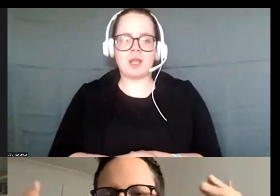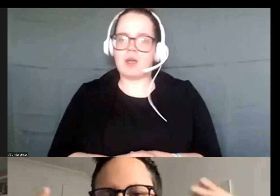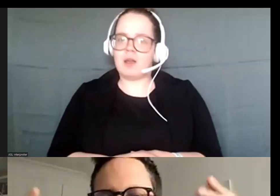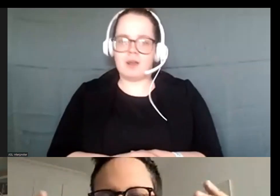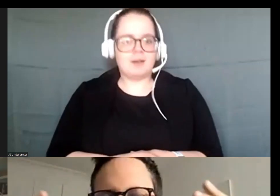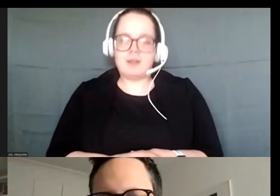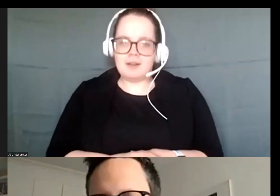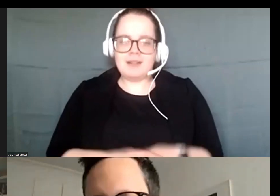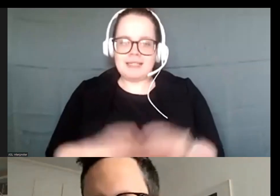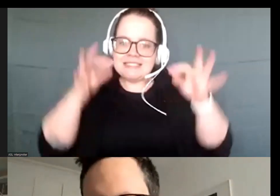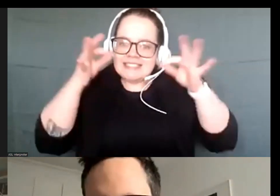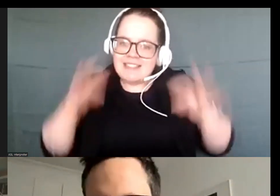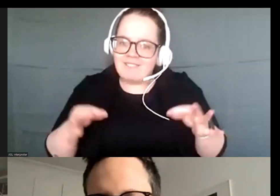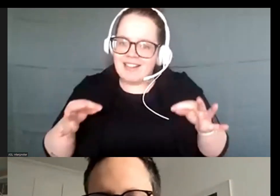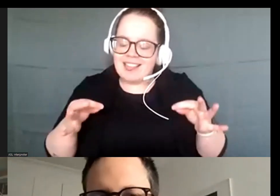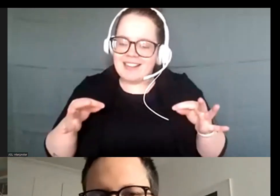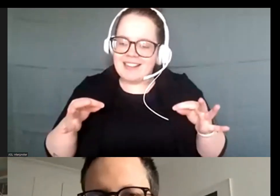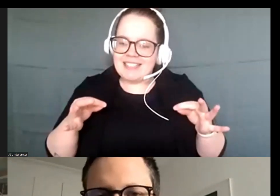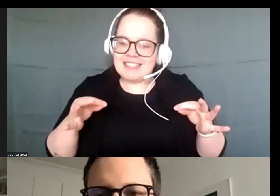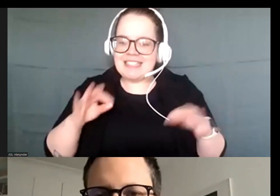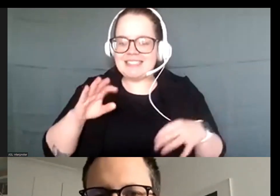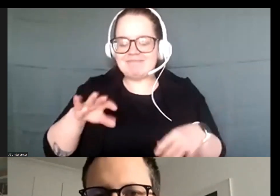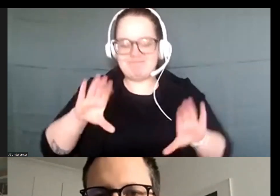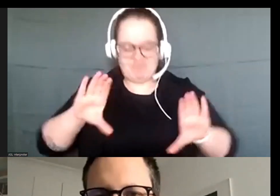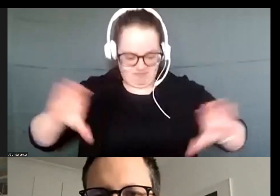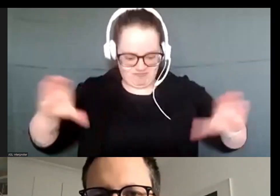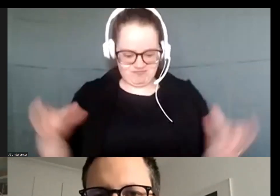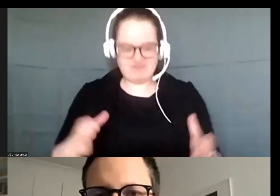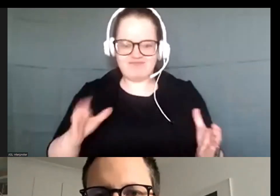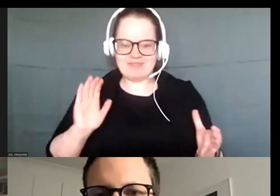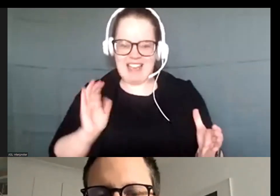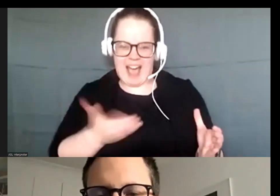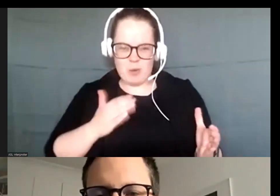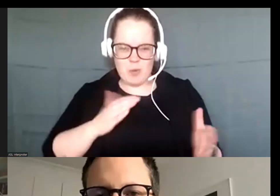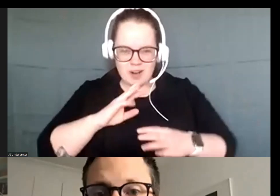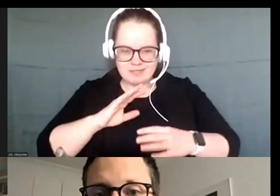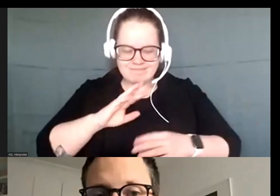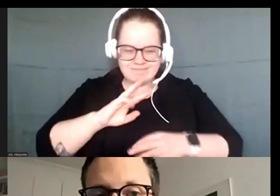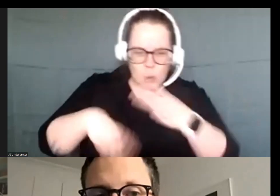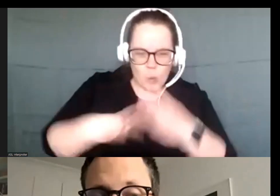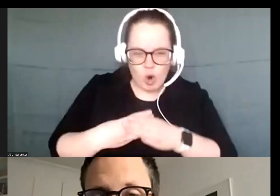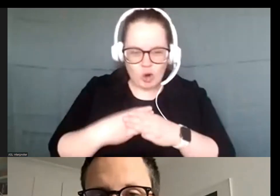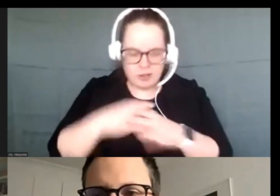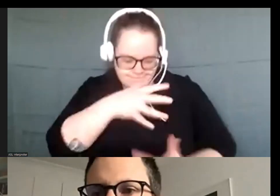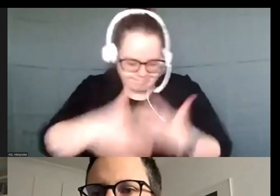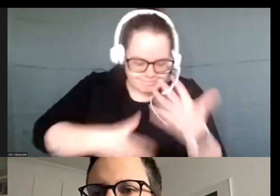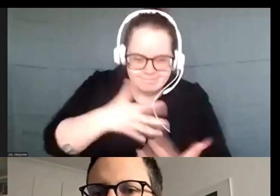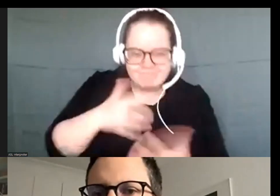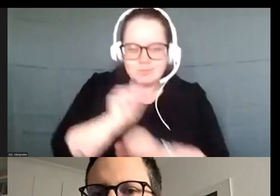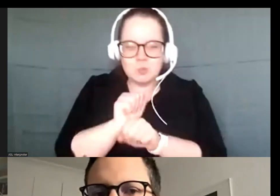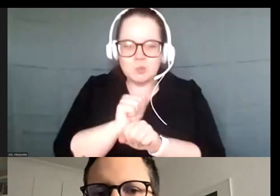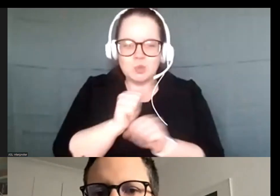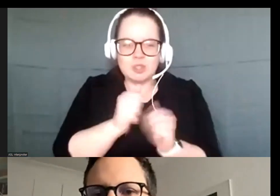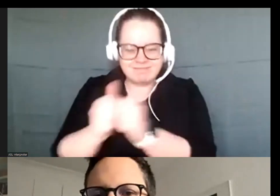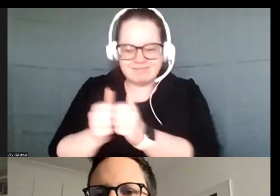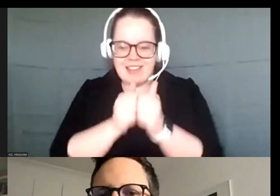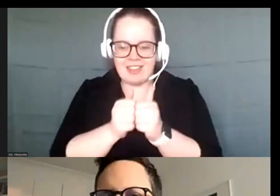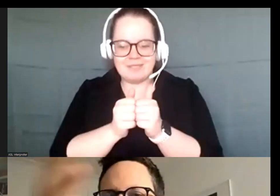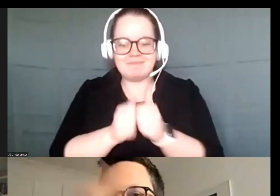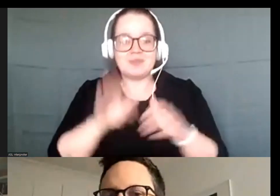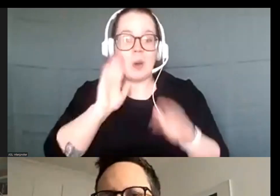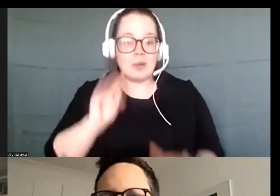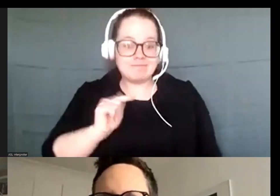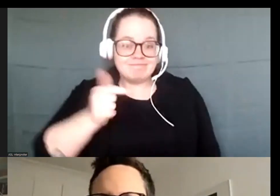definitely an ecosphere that we live in where we all interact and work together. So I'll pass it off now